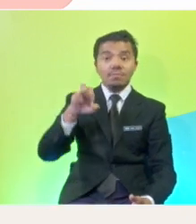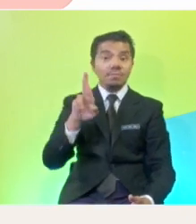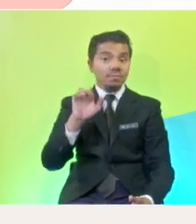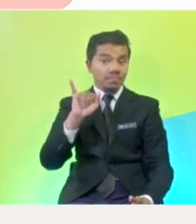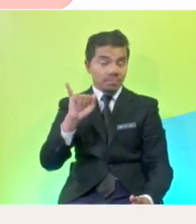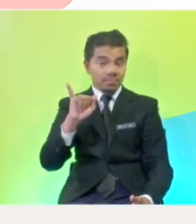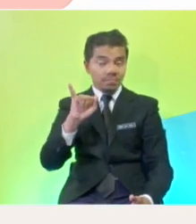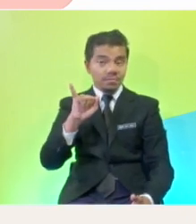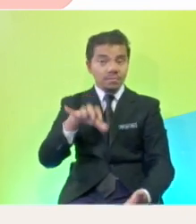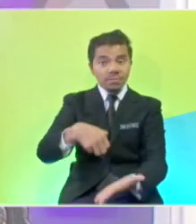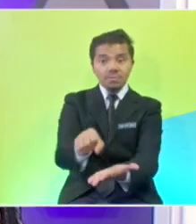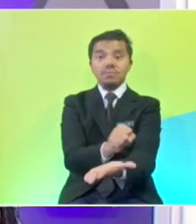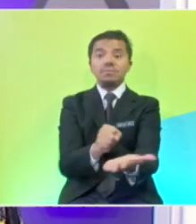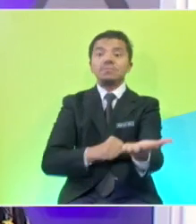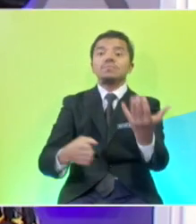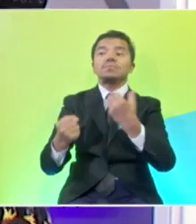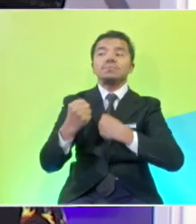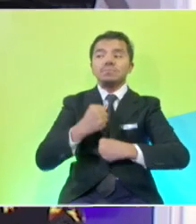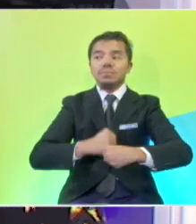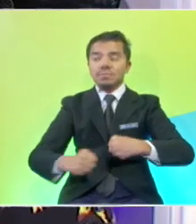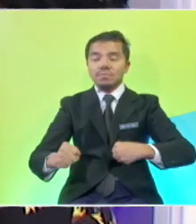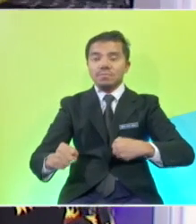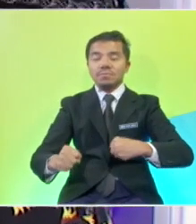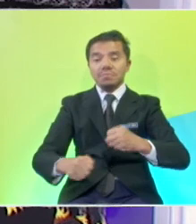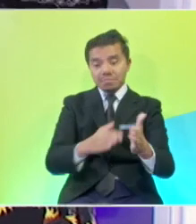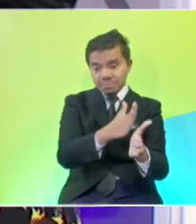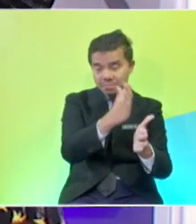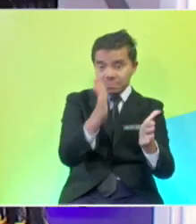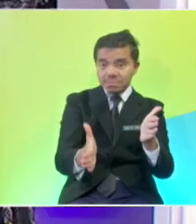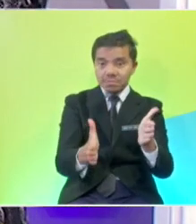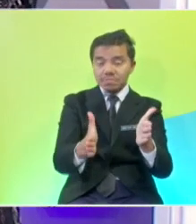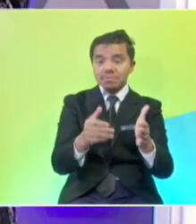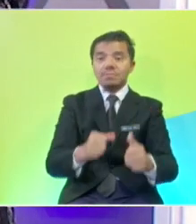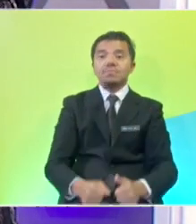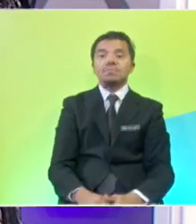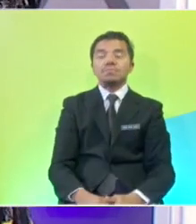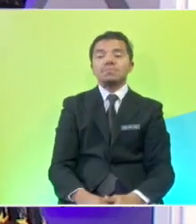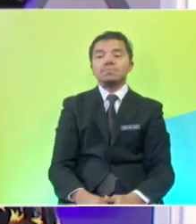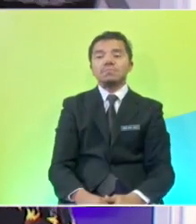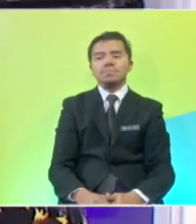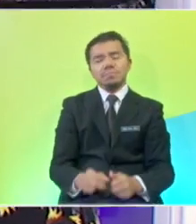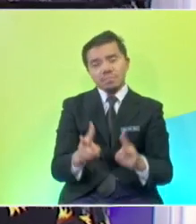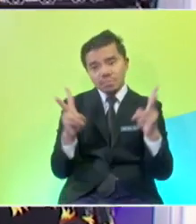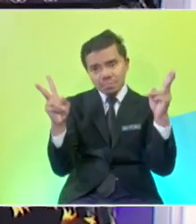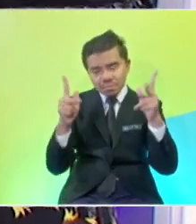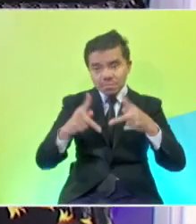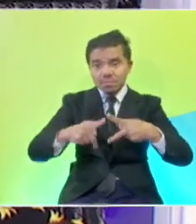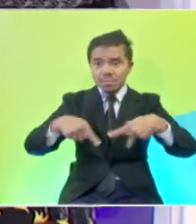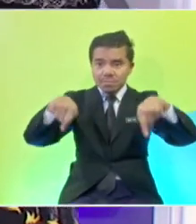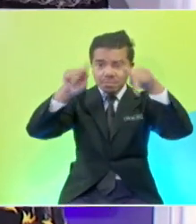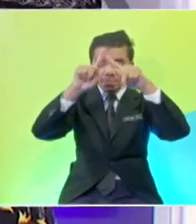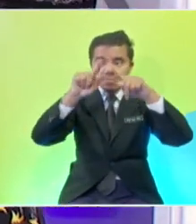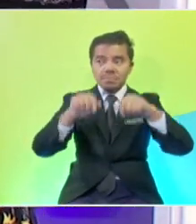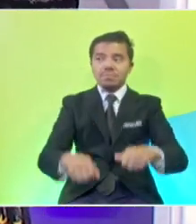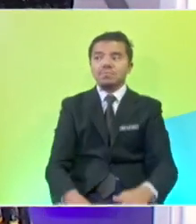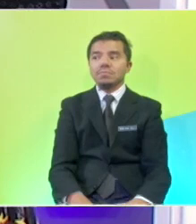going to learn that. Okay, so people talk about peripheral, this is very important for us. If it's not functioning, so these are